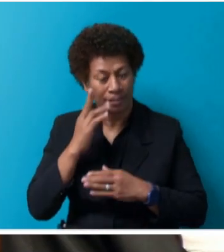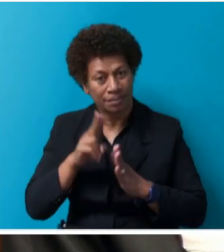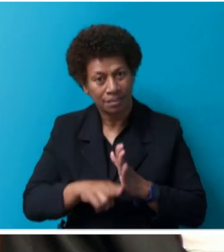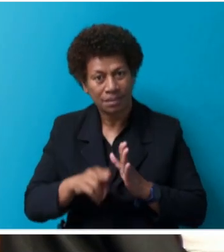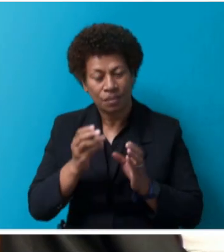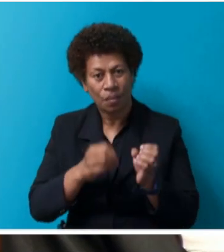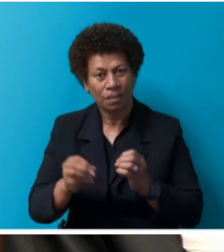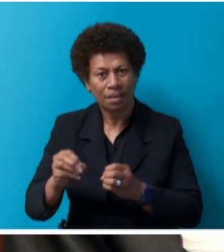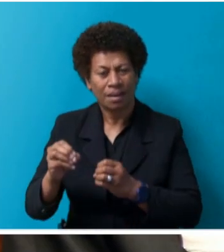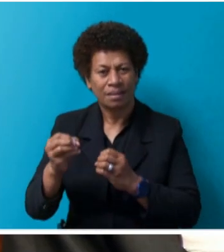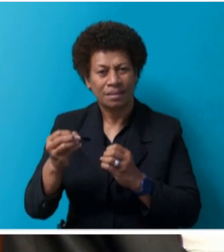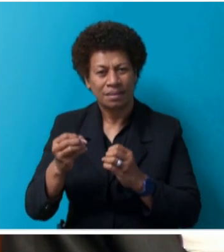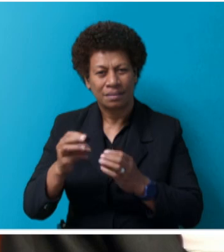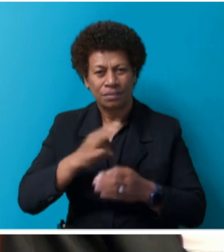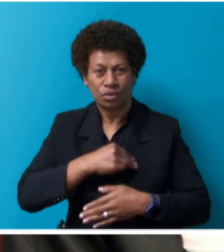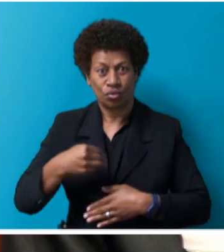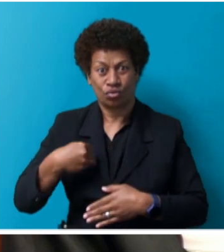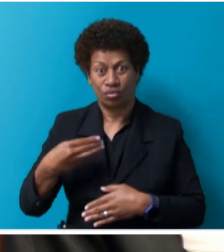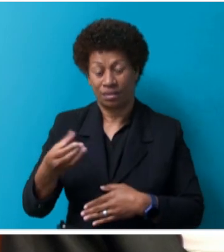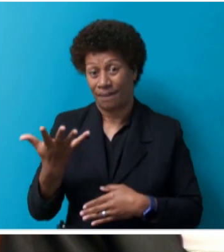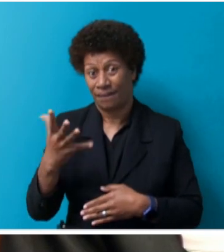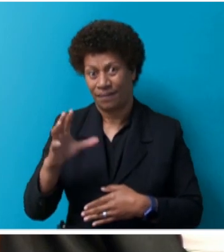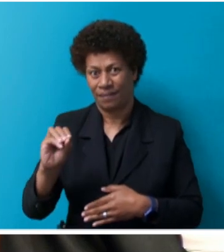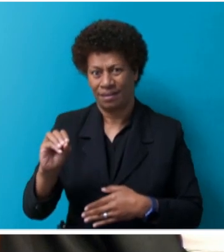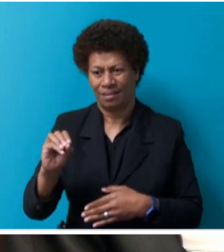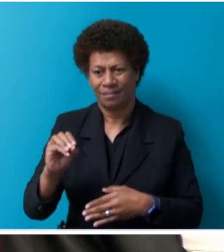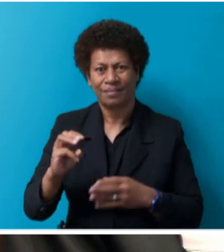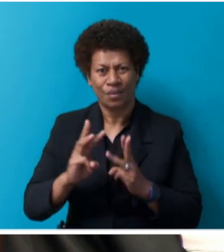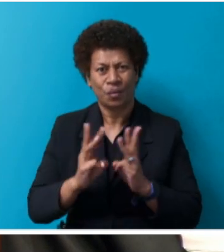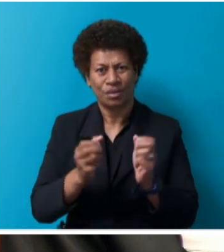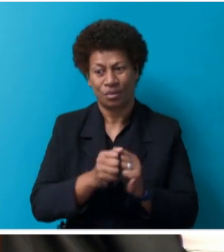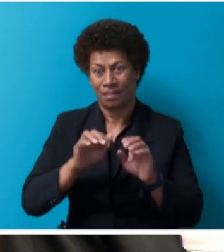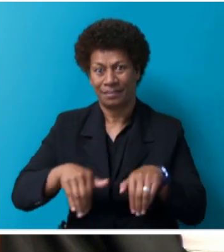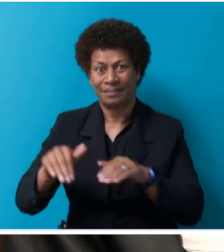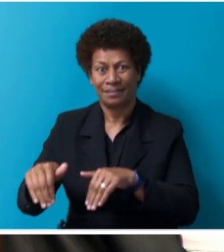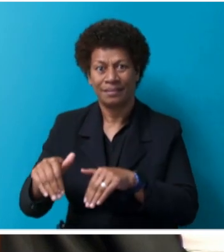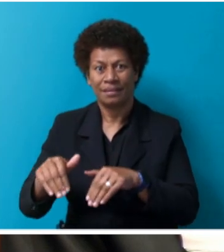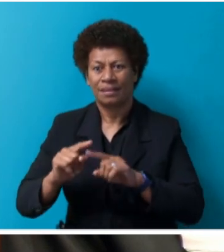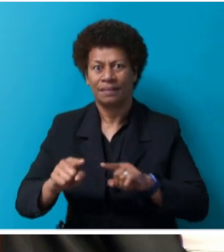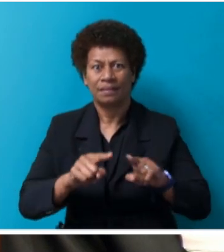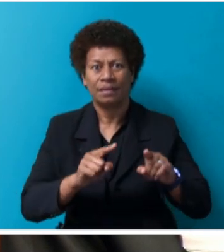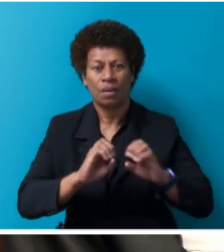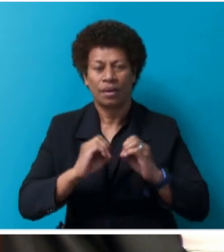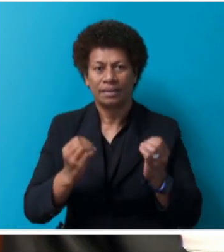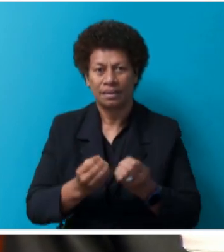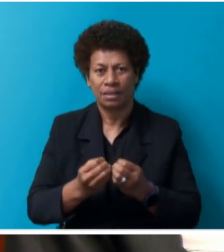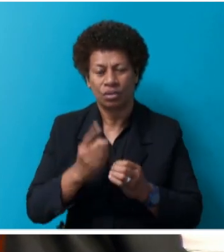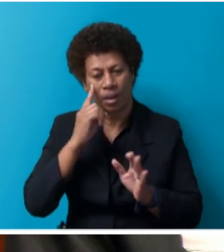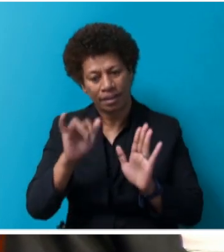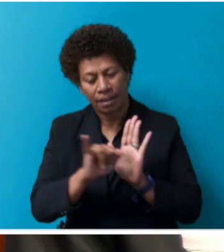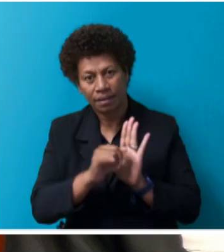the workshop brought together 50 experts and leaders from diverse sectors and organizations to identify the common challenges